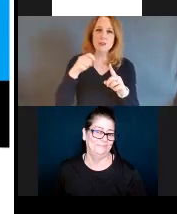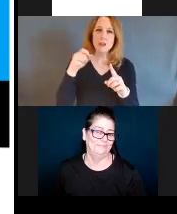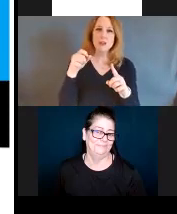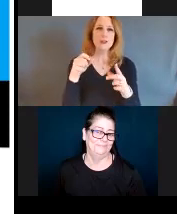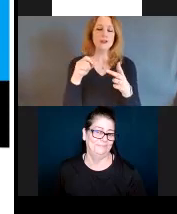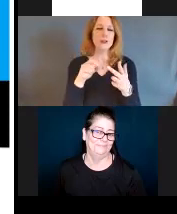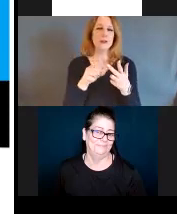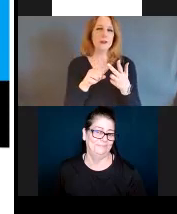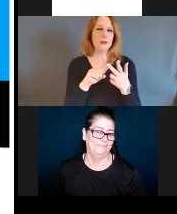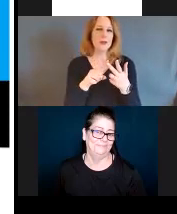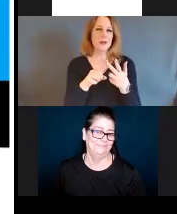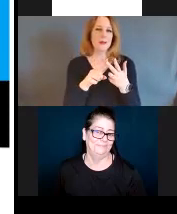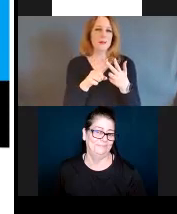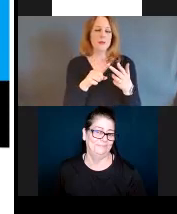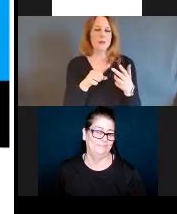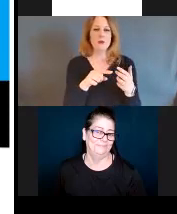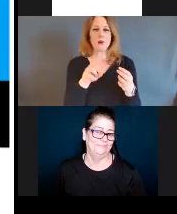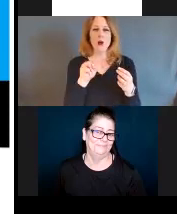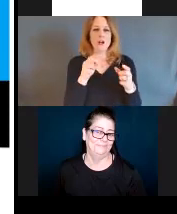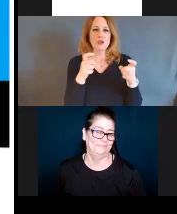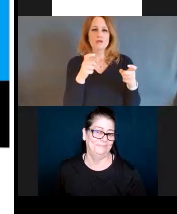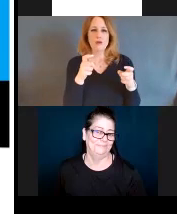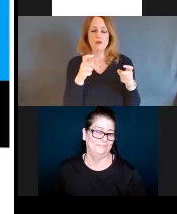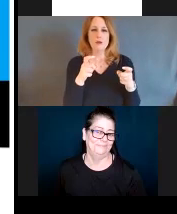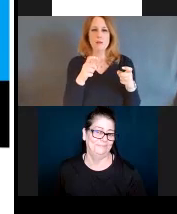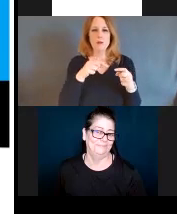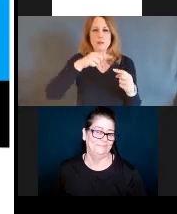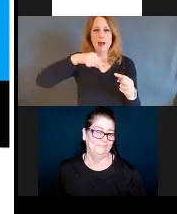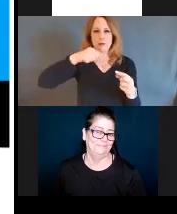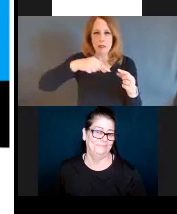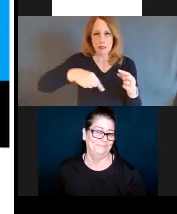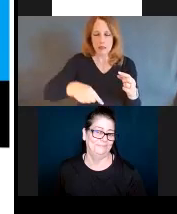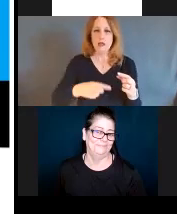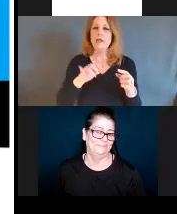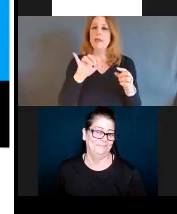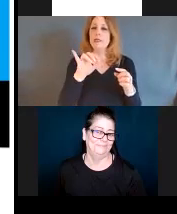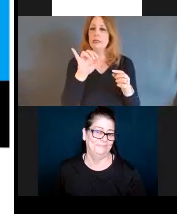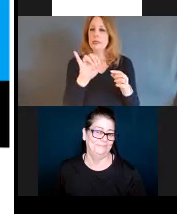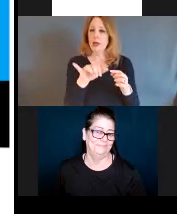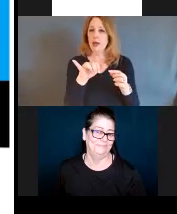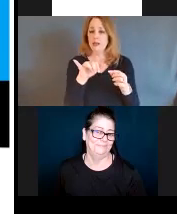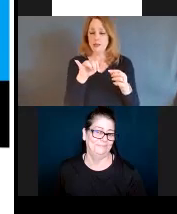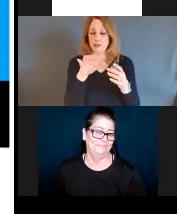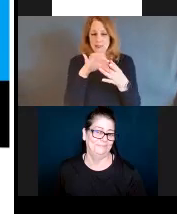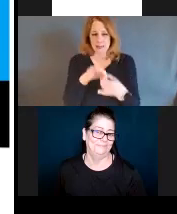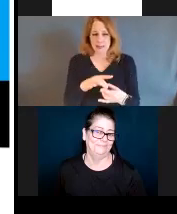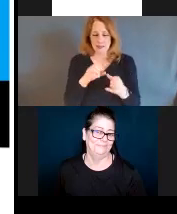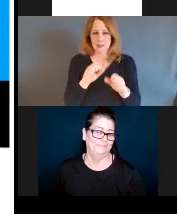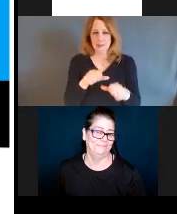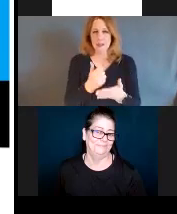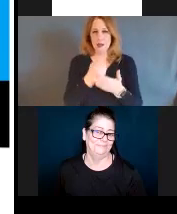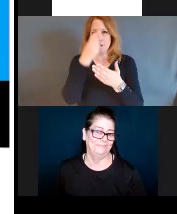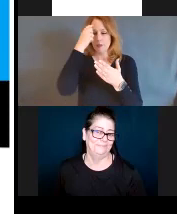or uncontrollable doom spiraling. These mental grounding techniques can be used to bring our brains back into